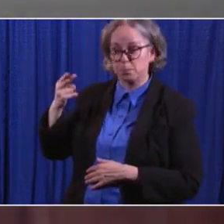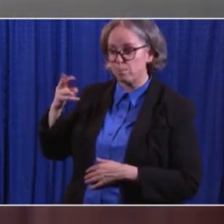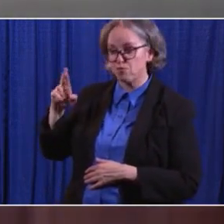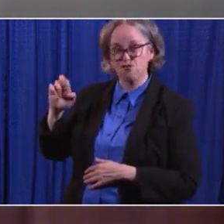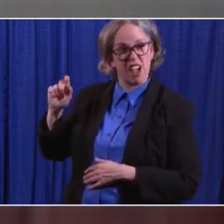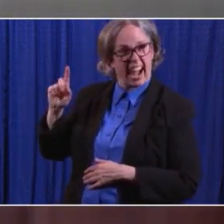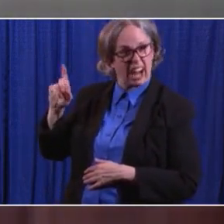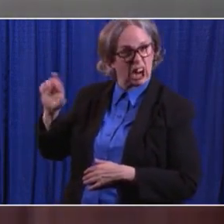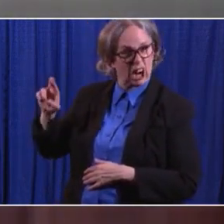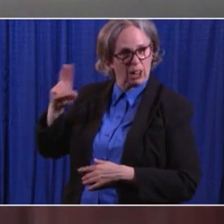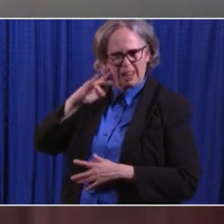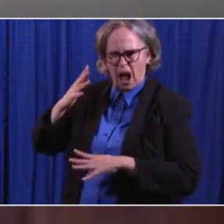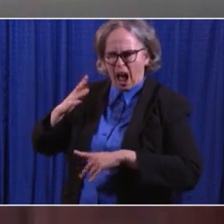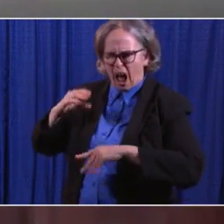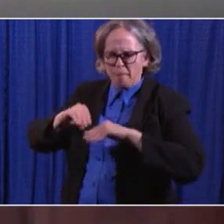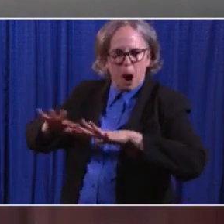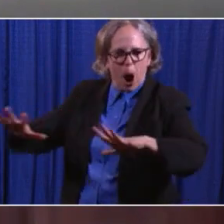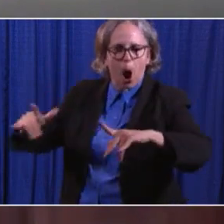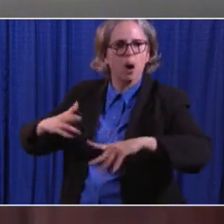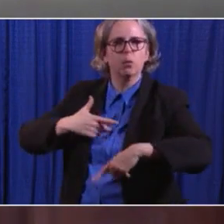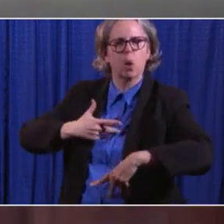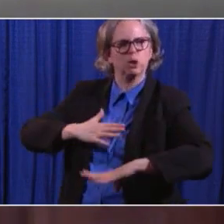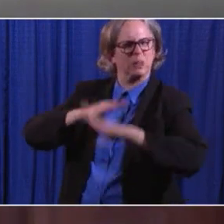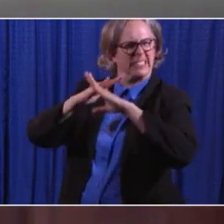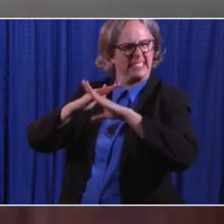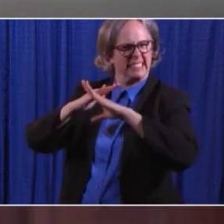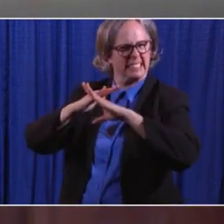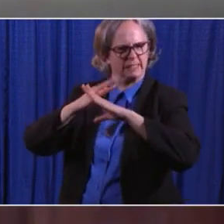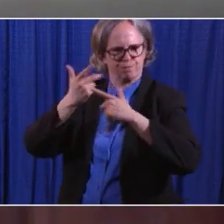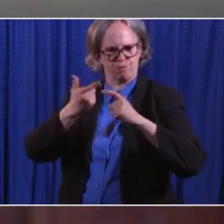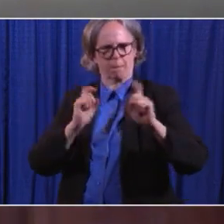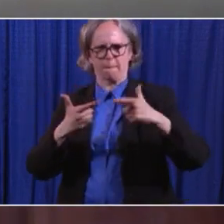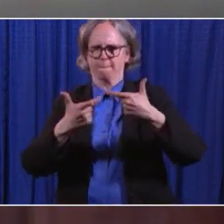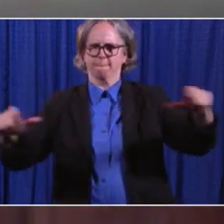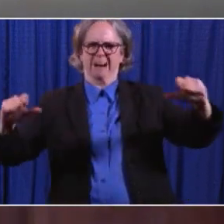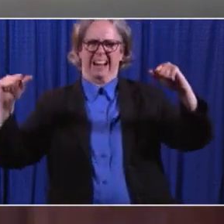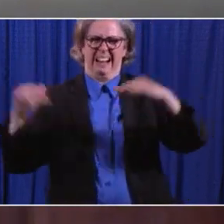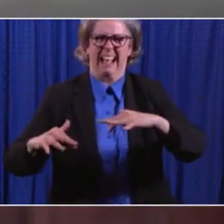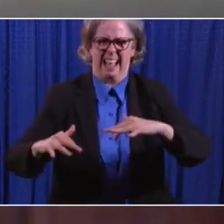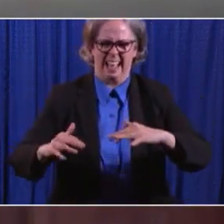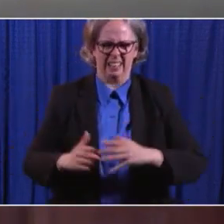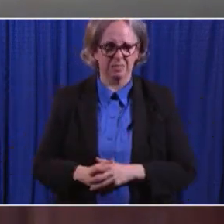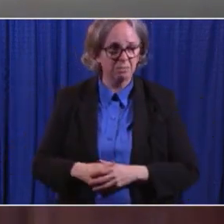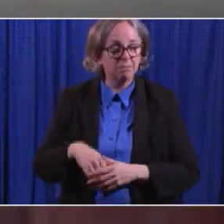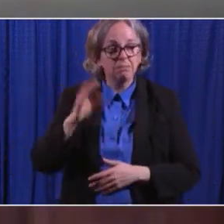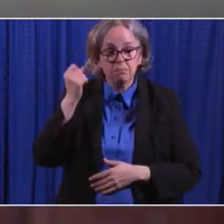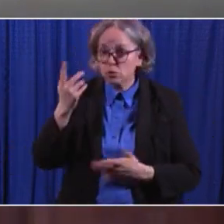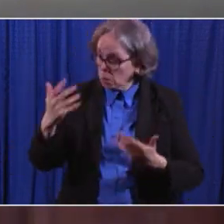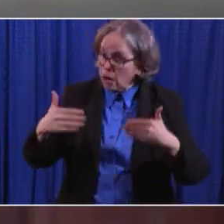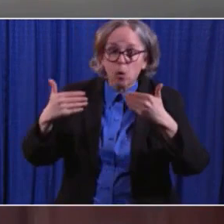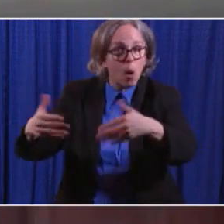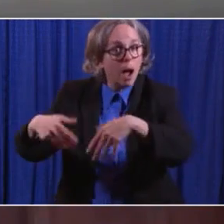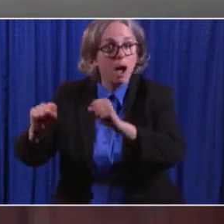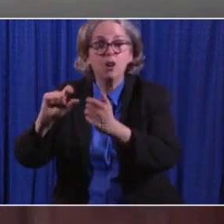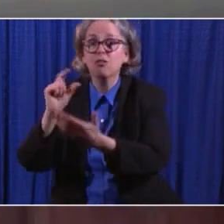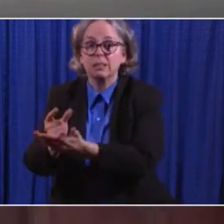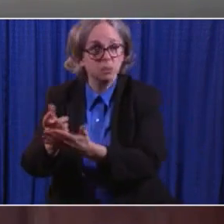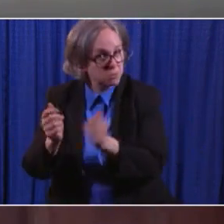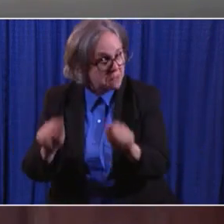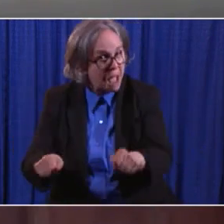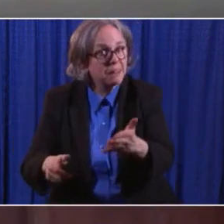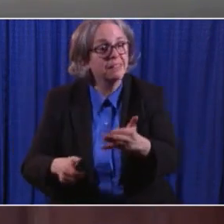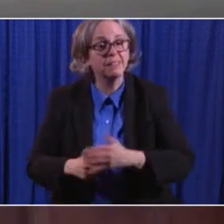different. We're going to see some of those rites of passages and those things return this year. It's just going to be how we do it and how we do it